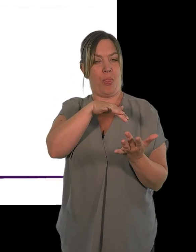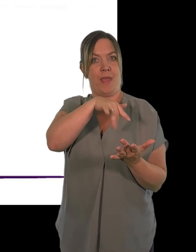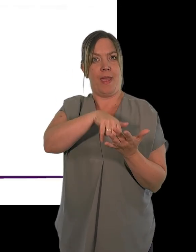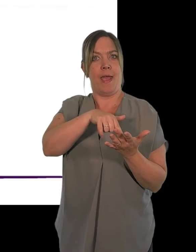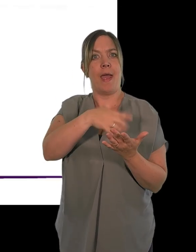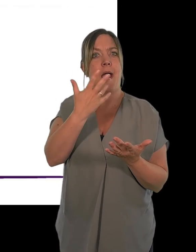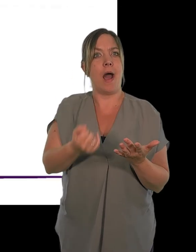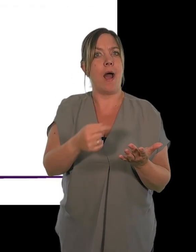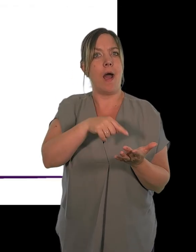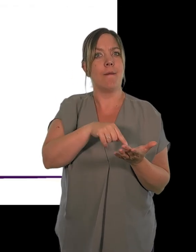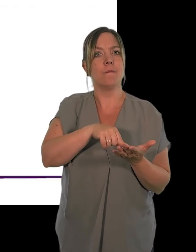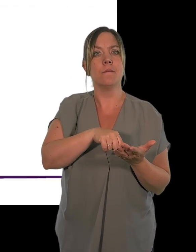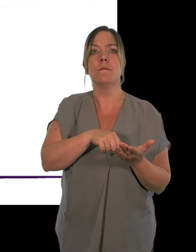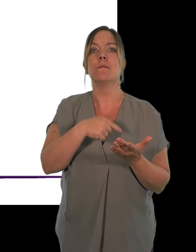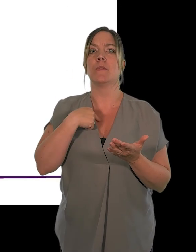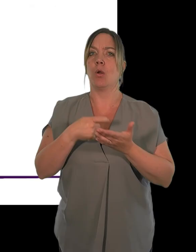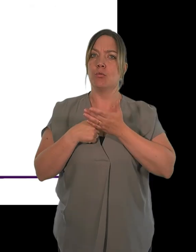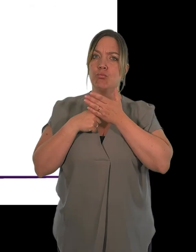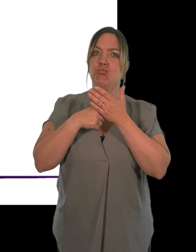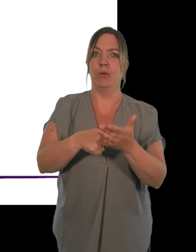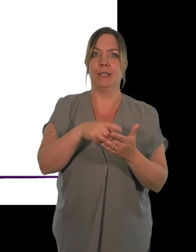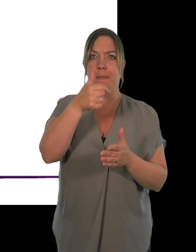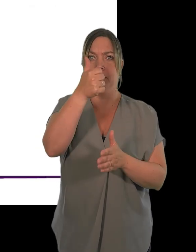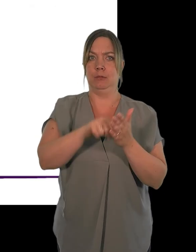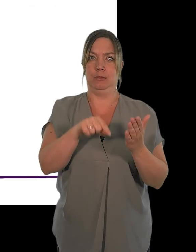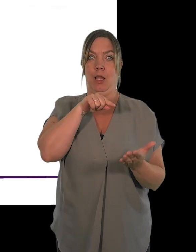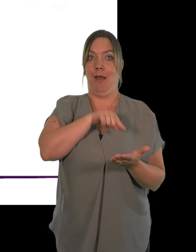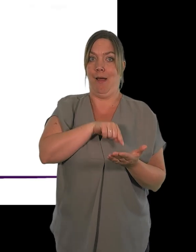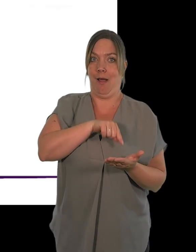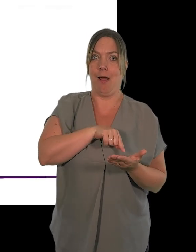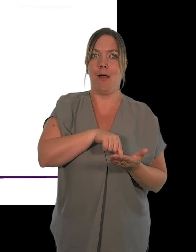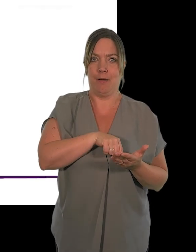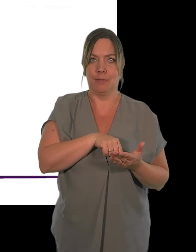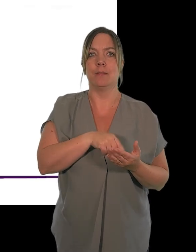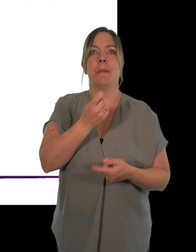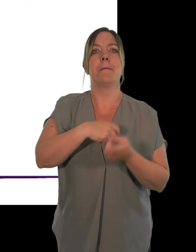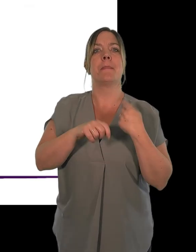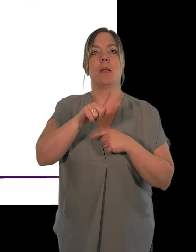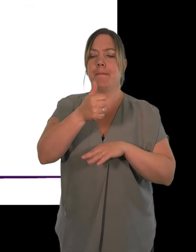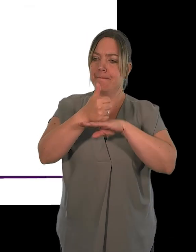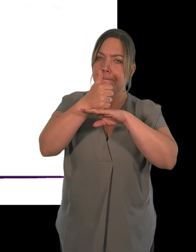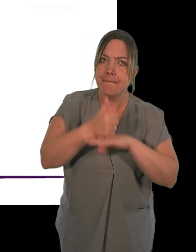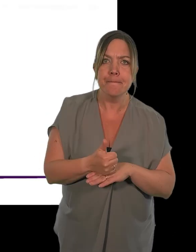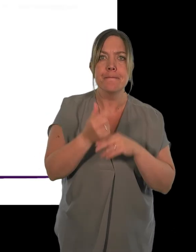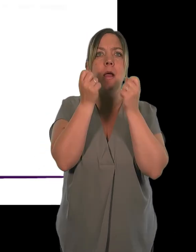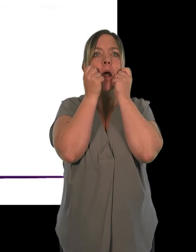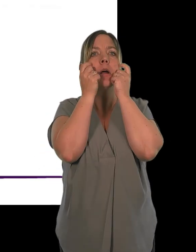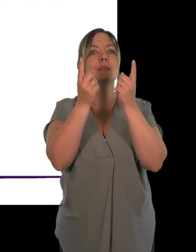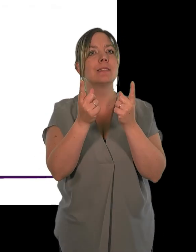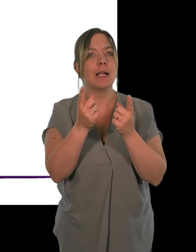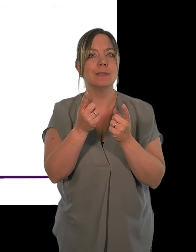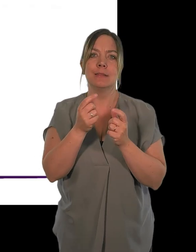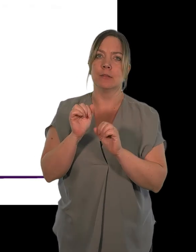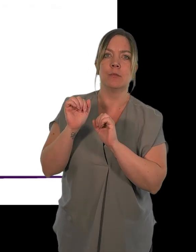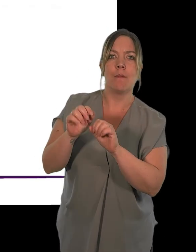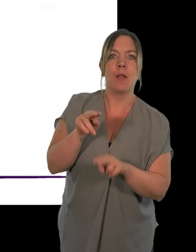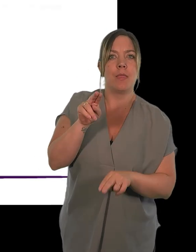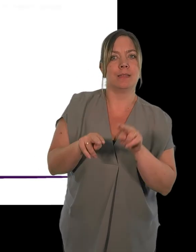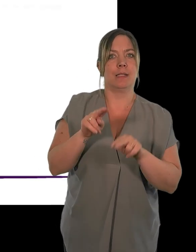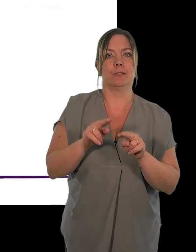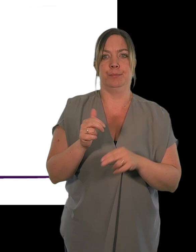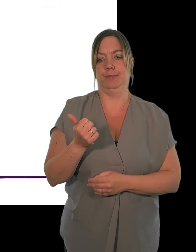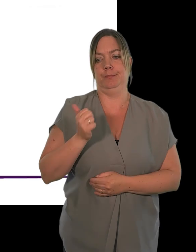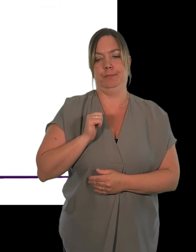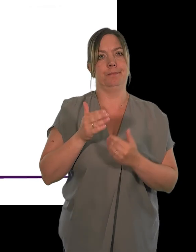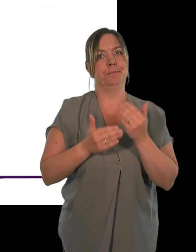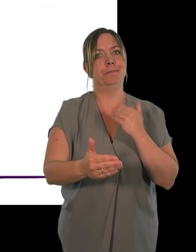for you, and I would strongly recommend you start with these so it gives you a rudimentary understanding of the assessment that